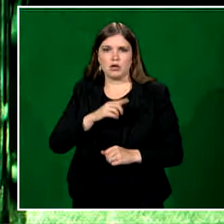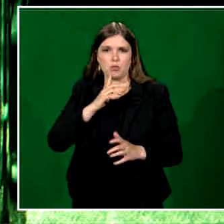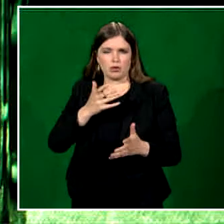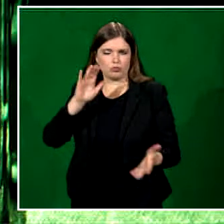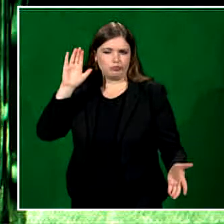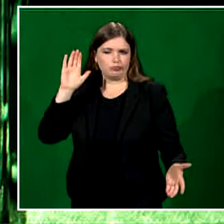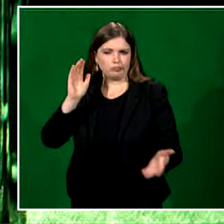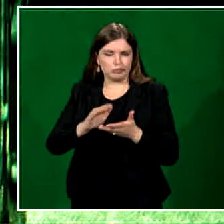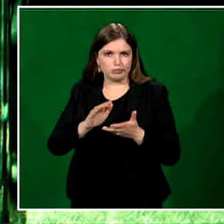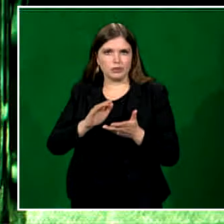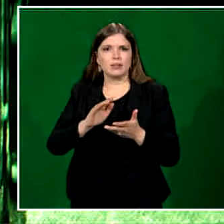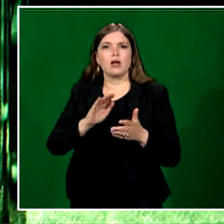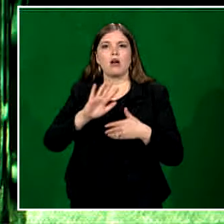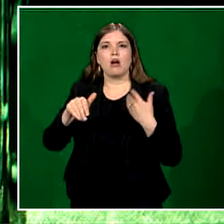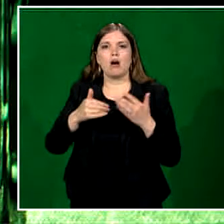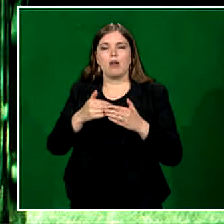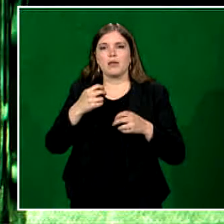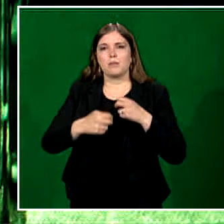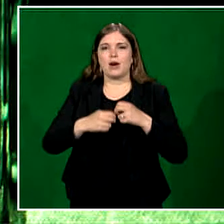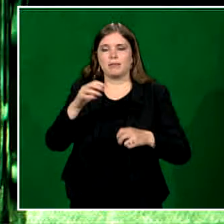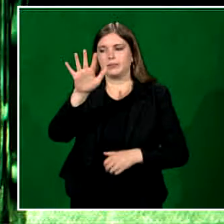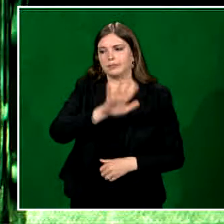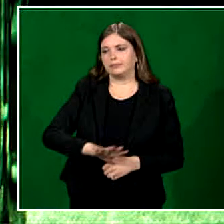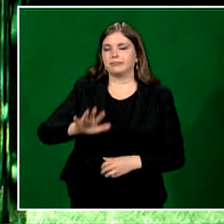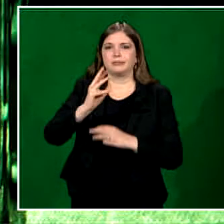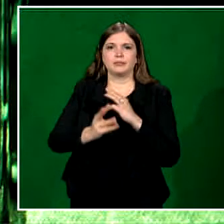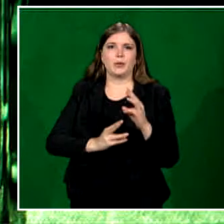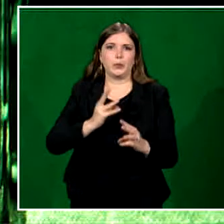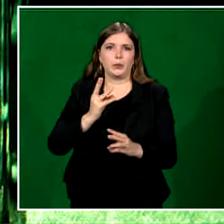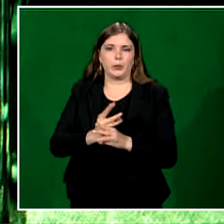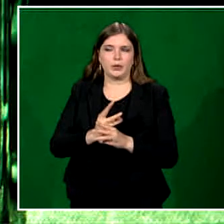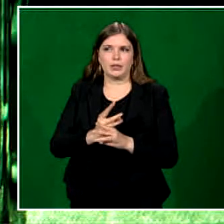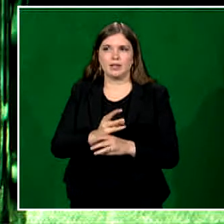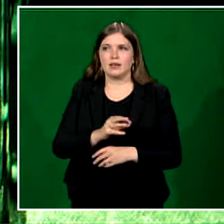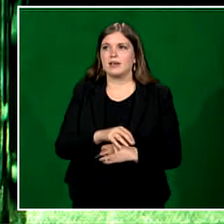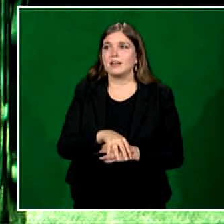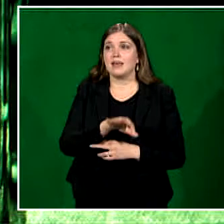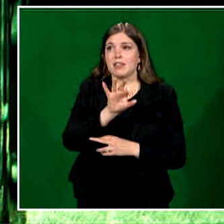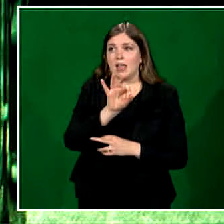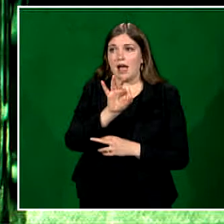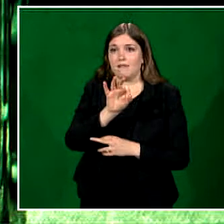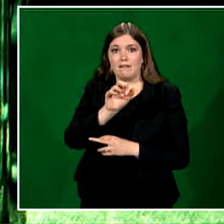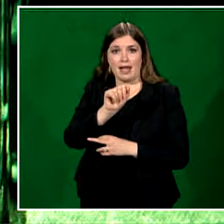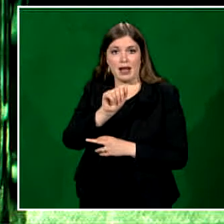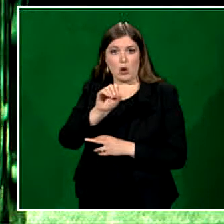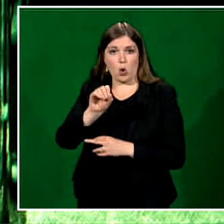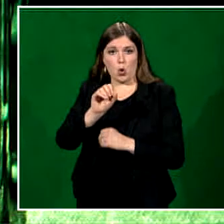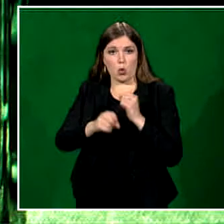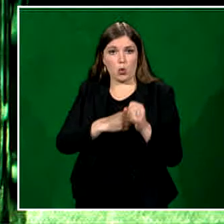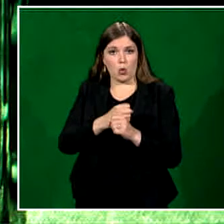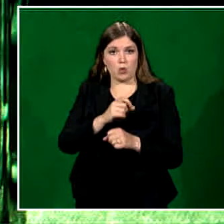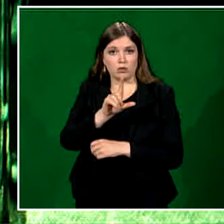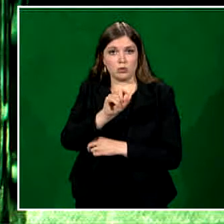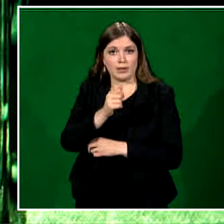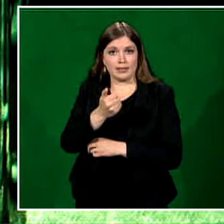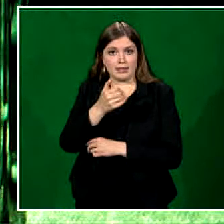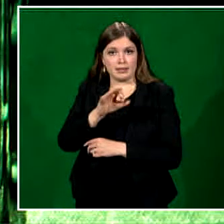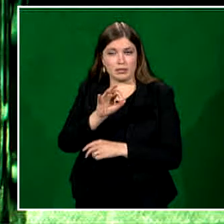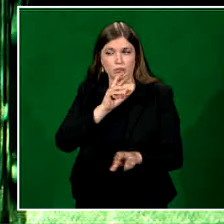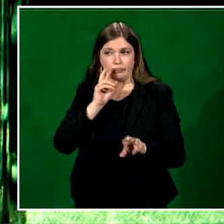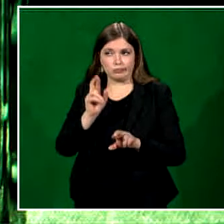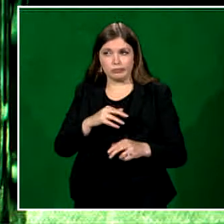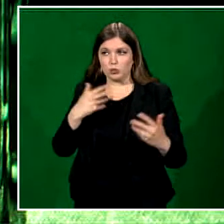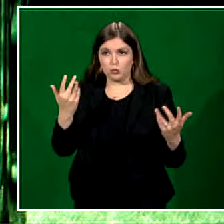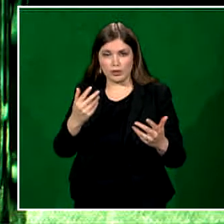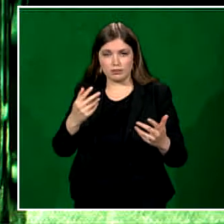reduce sanitation problems across the world. FAO 2019 reported that Ghana produces up to